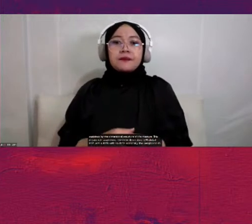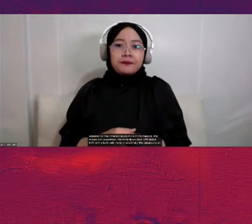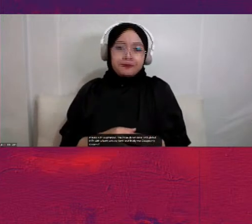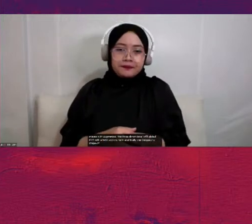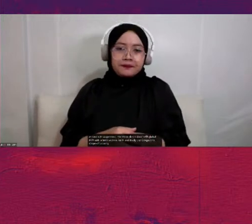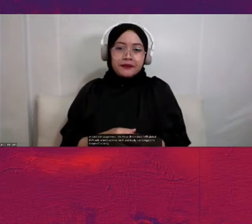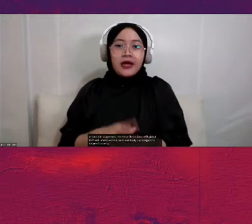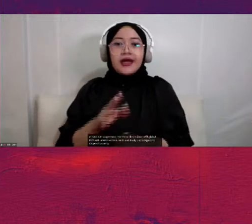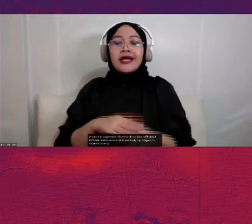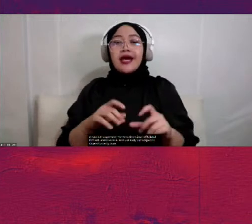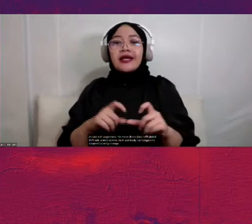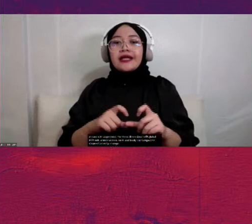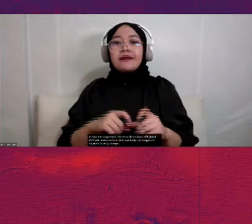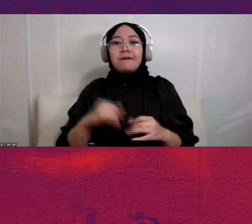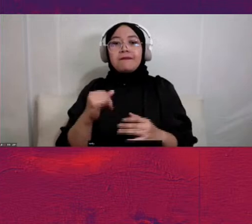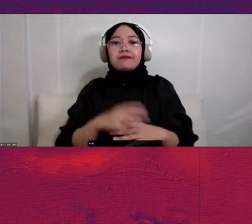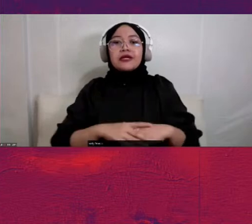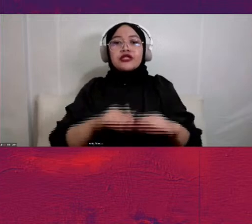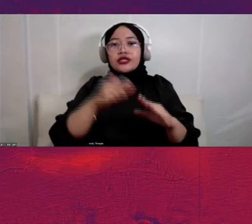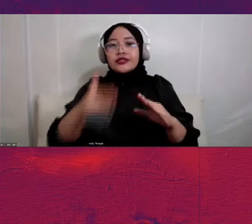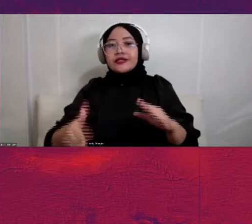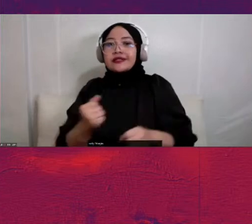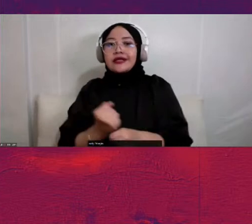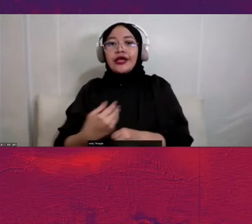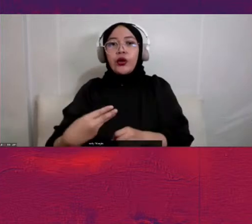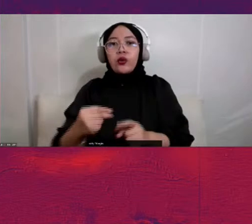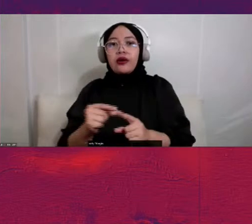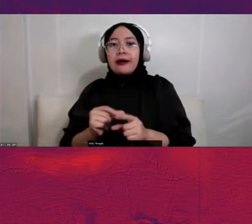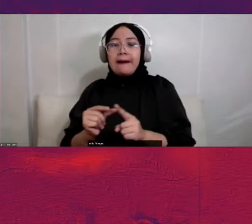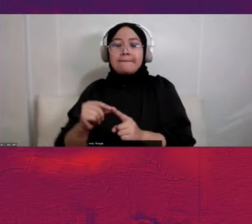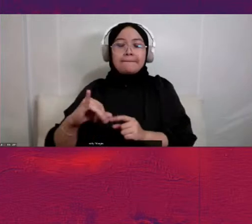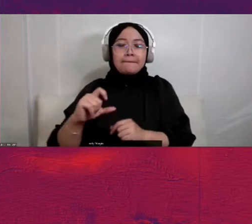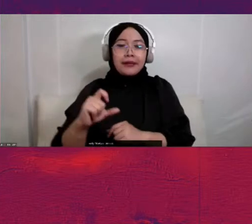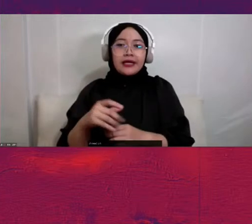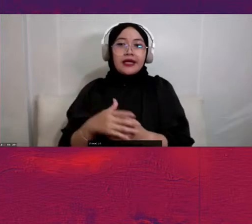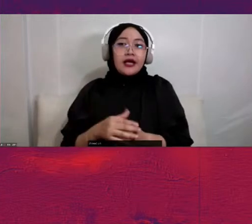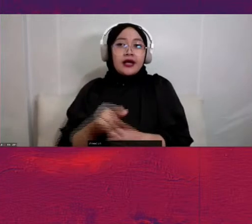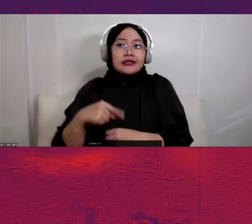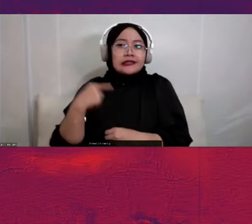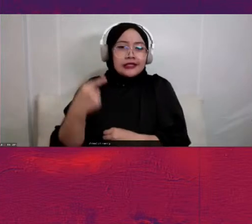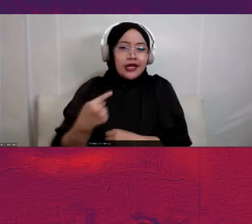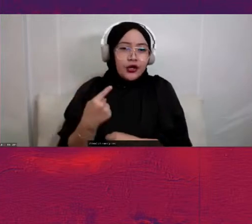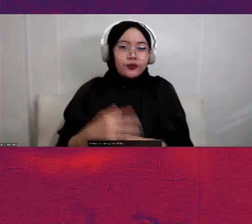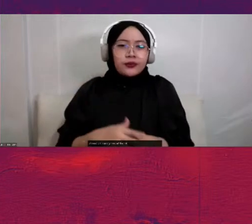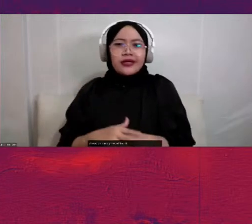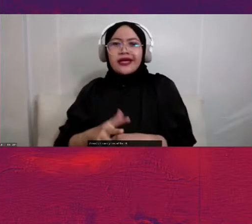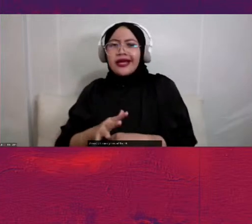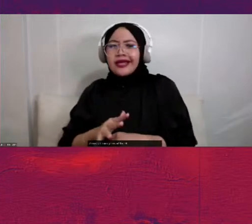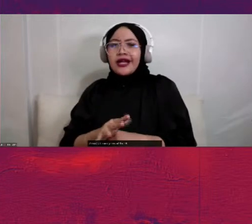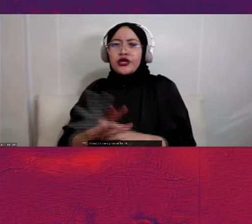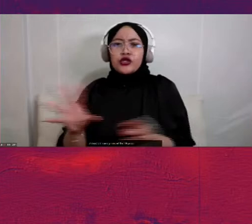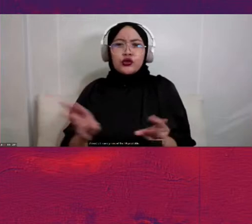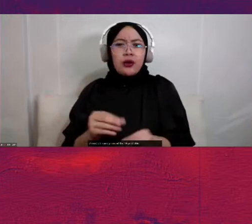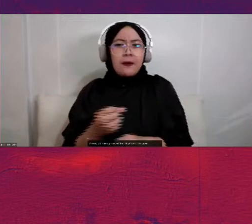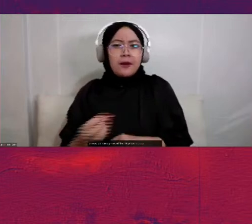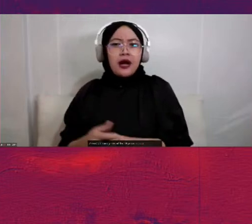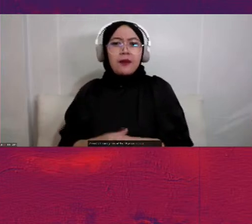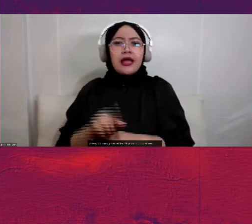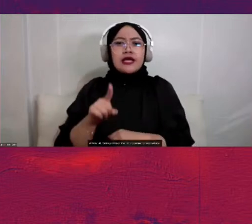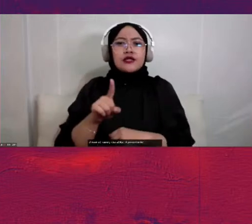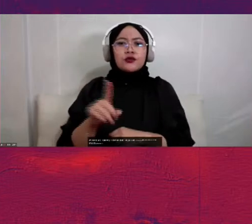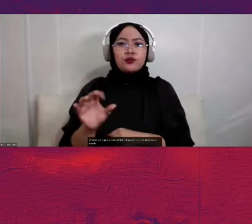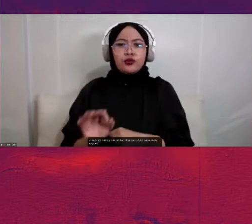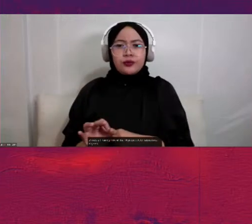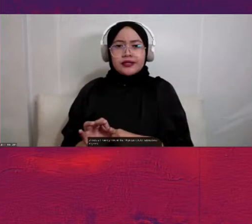of poverty changes only marginally. Almost all, namely 9 of the 10 poorest